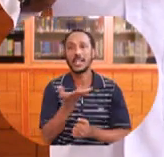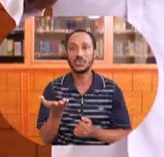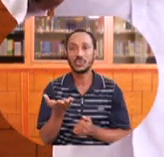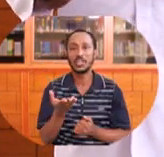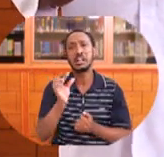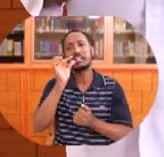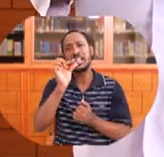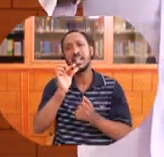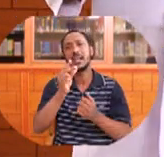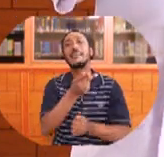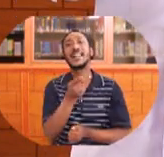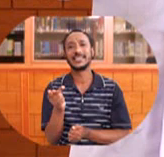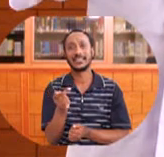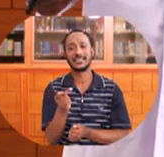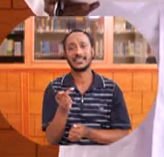tiny